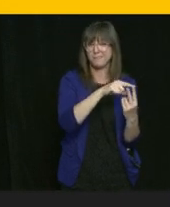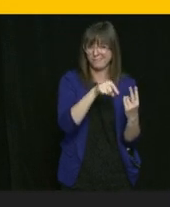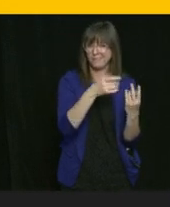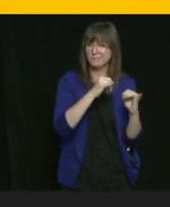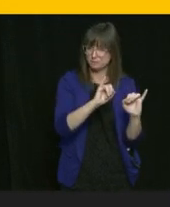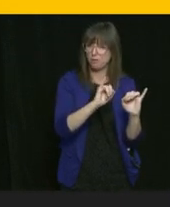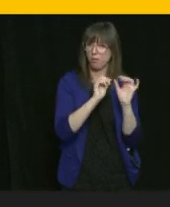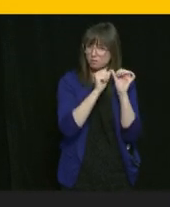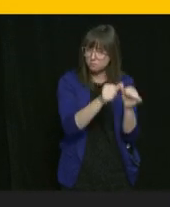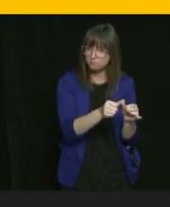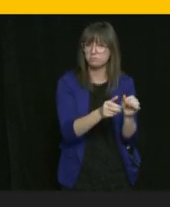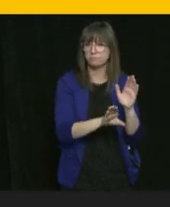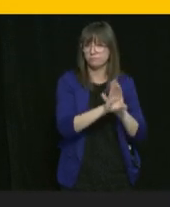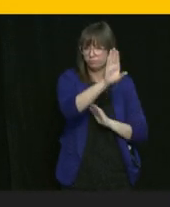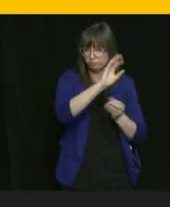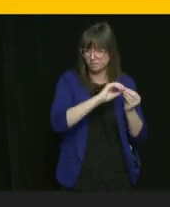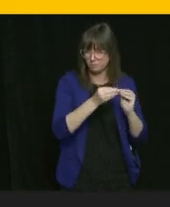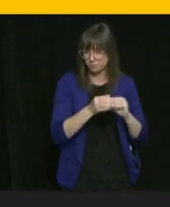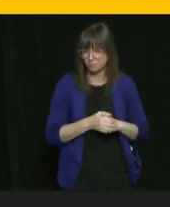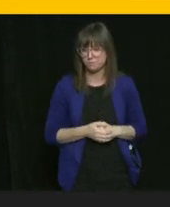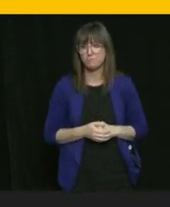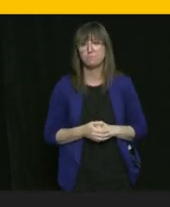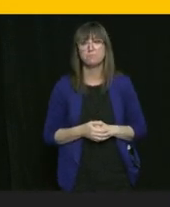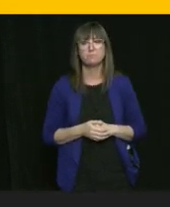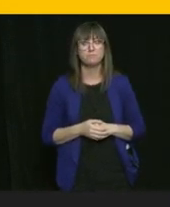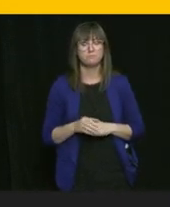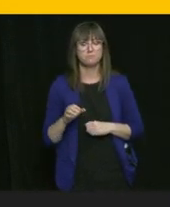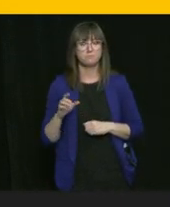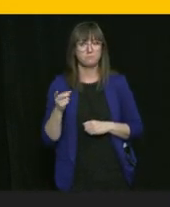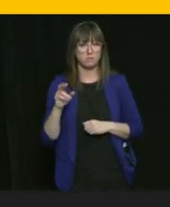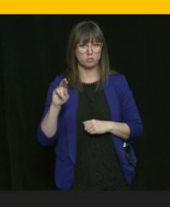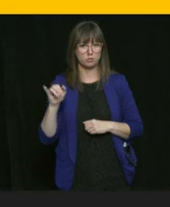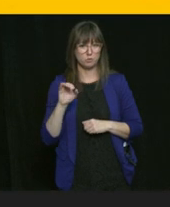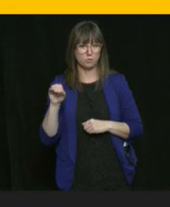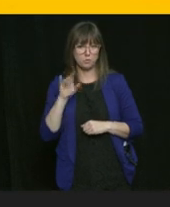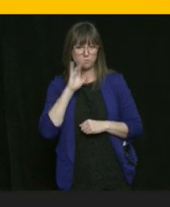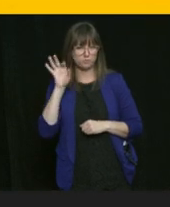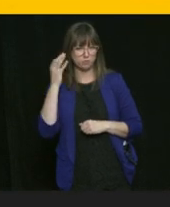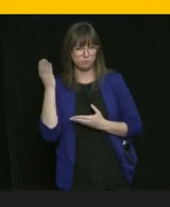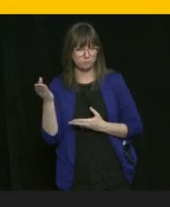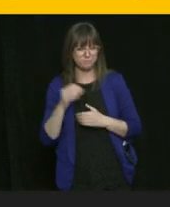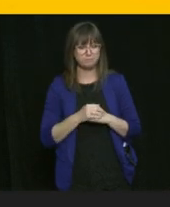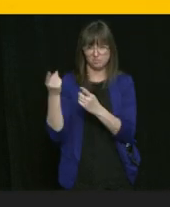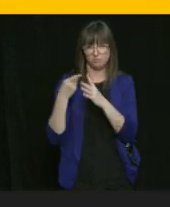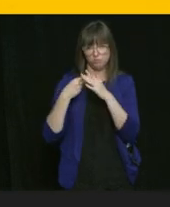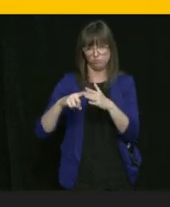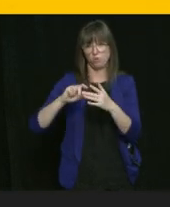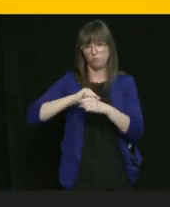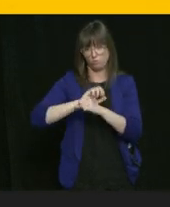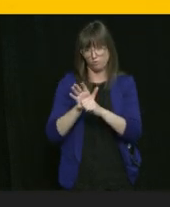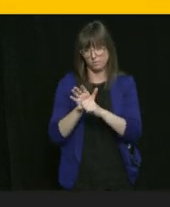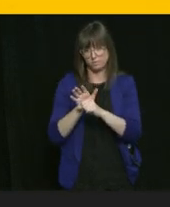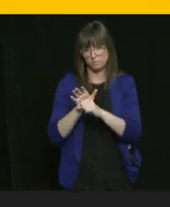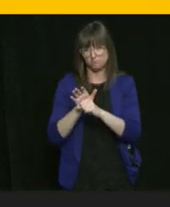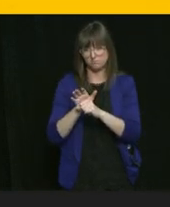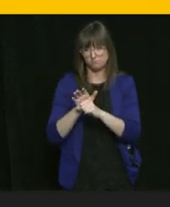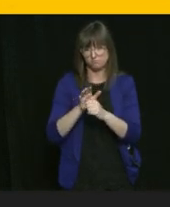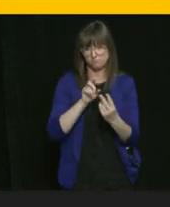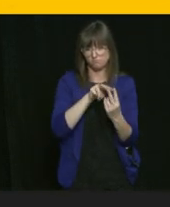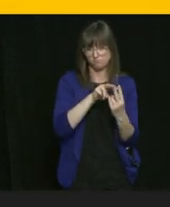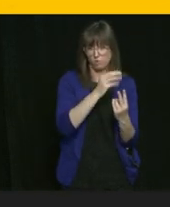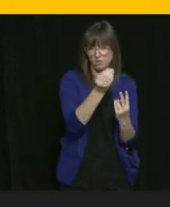cases. Positive two. Slide two. The number of and continuing